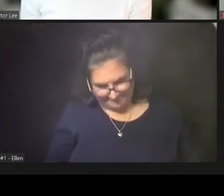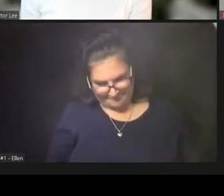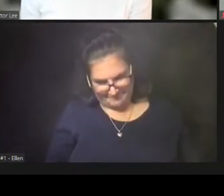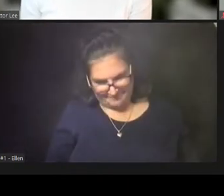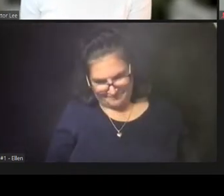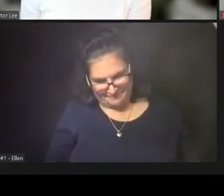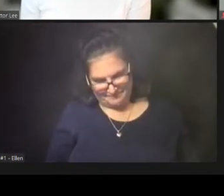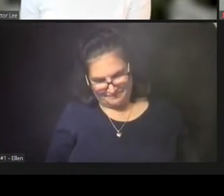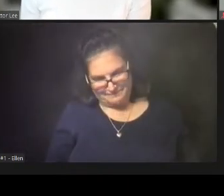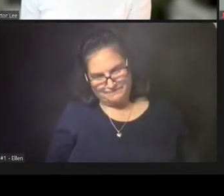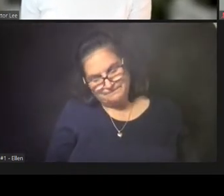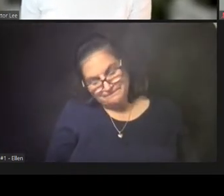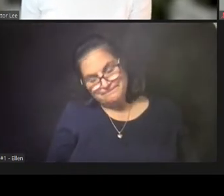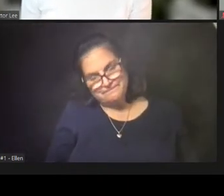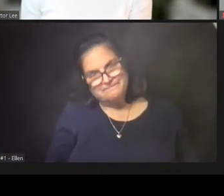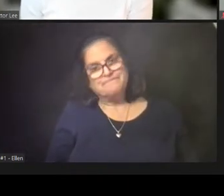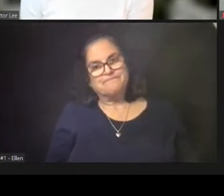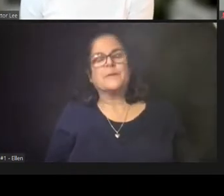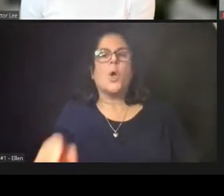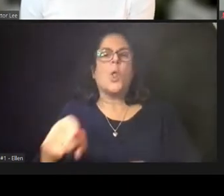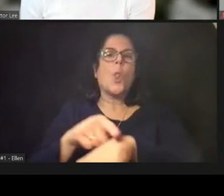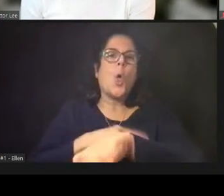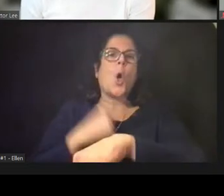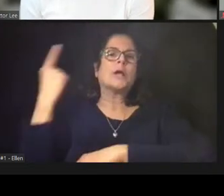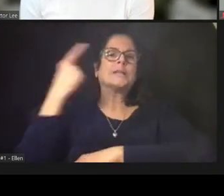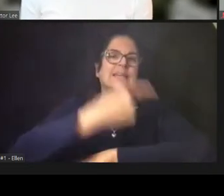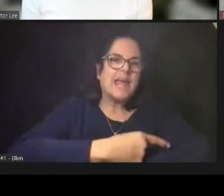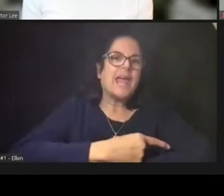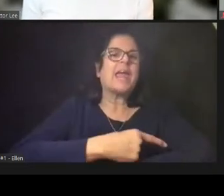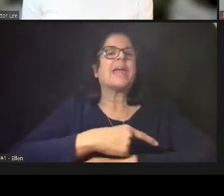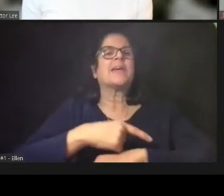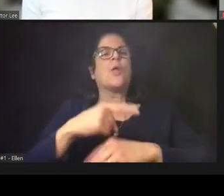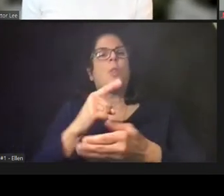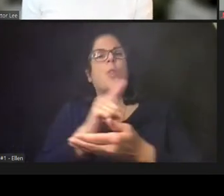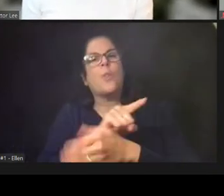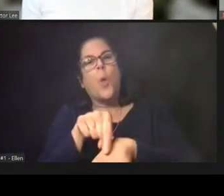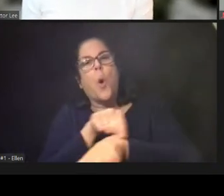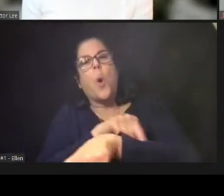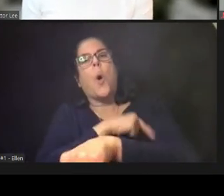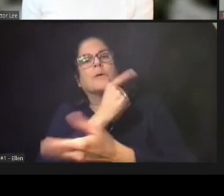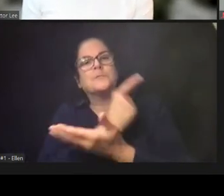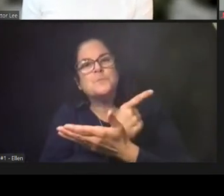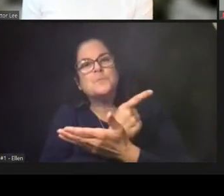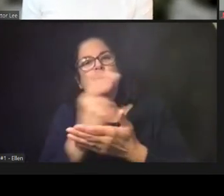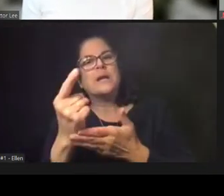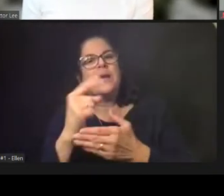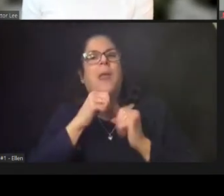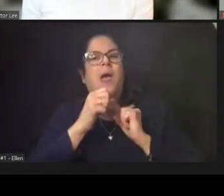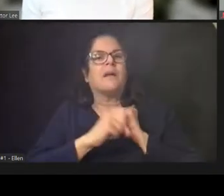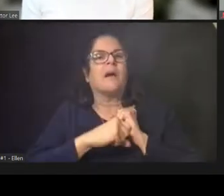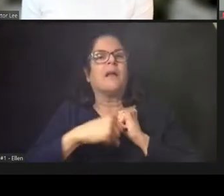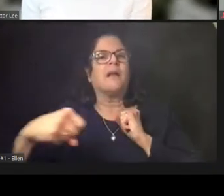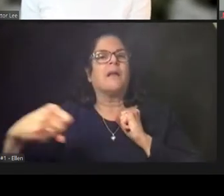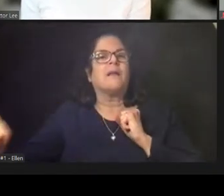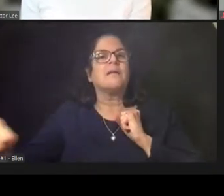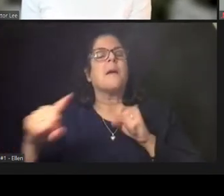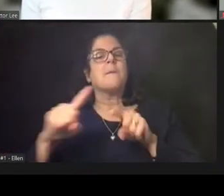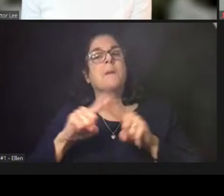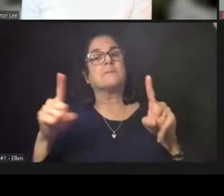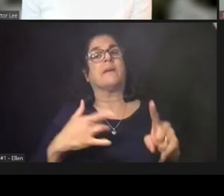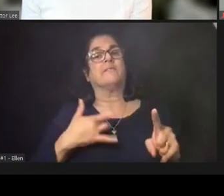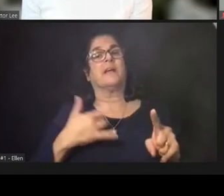but it's been a long day. It's been a long week, so I don't want to spend a lot of time, but it has been an honor to work here,